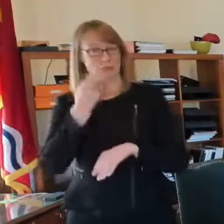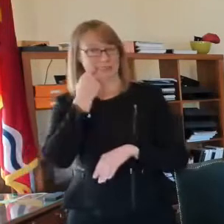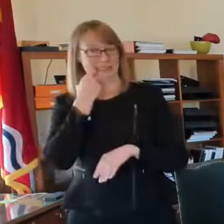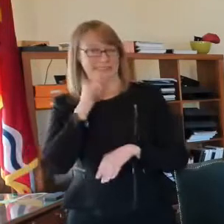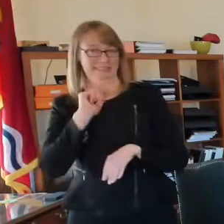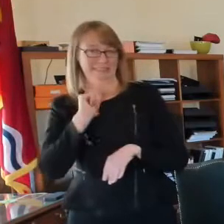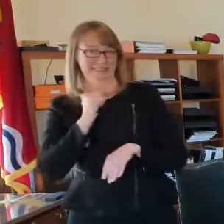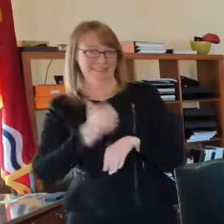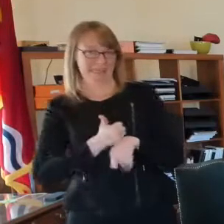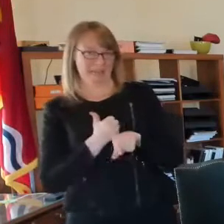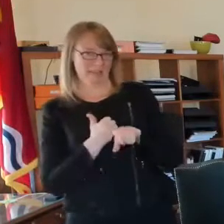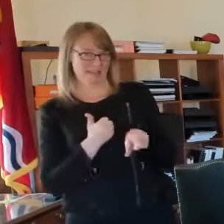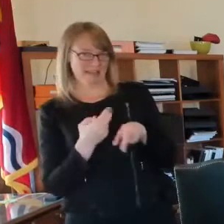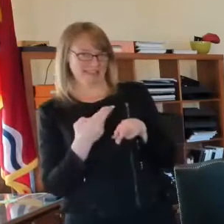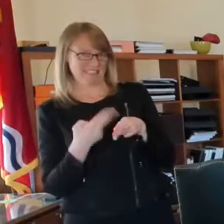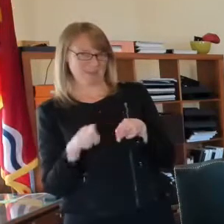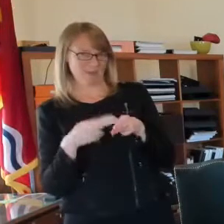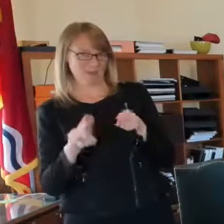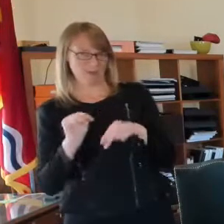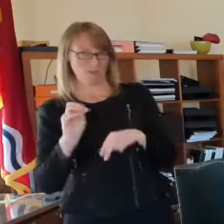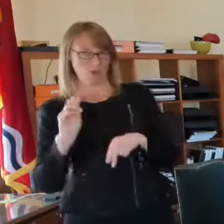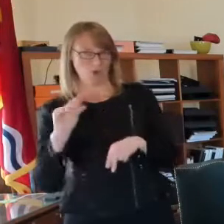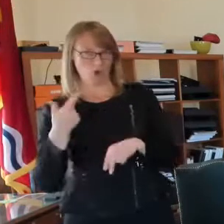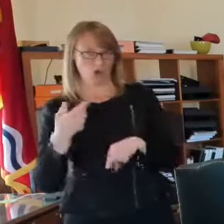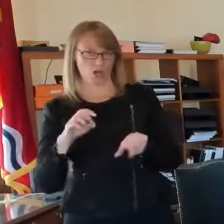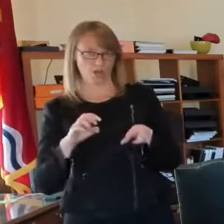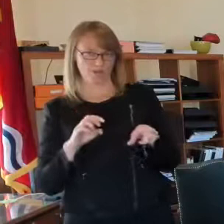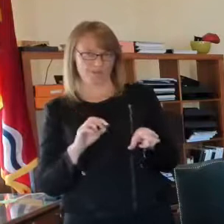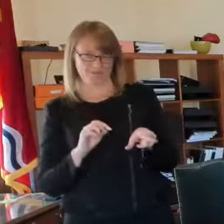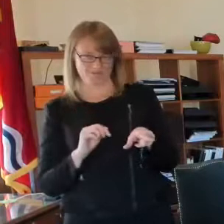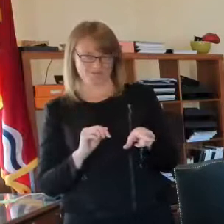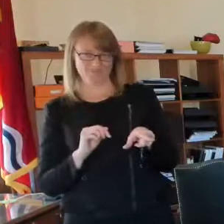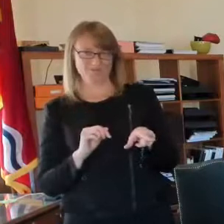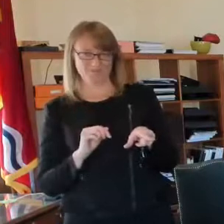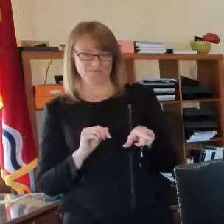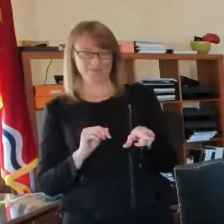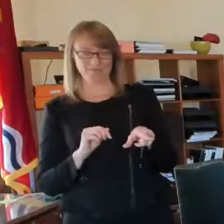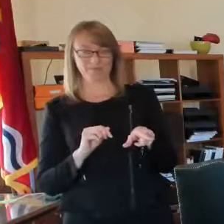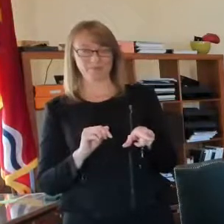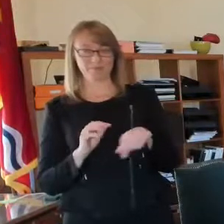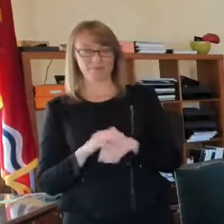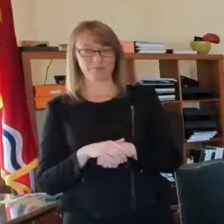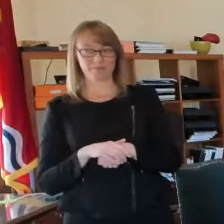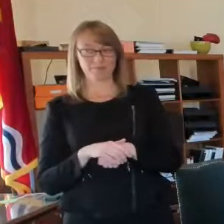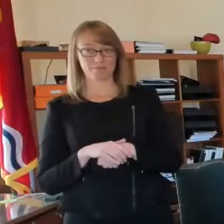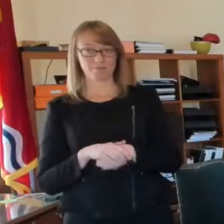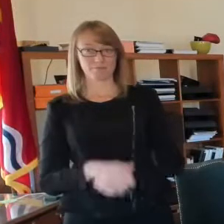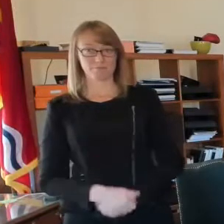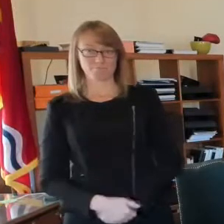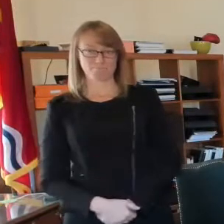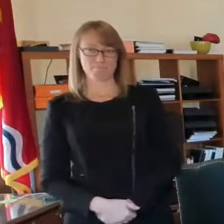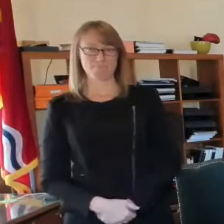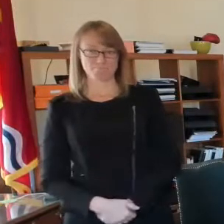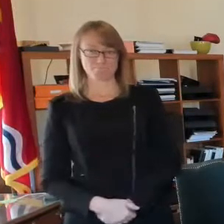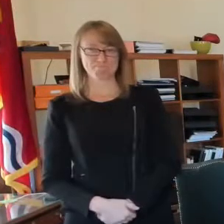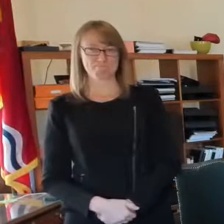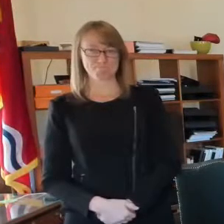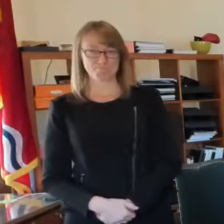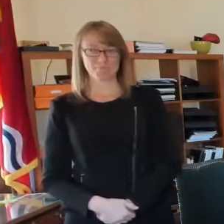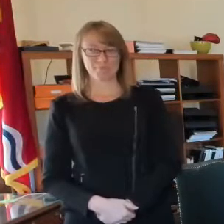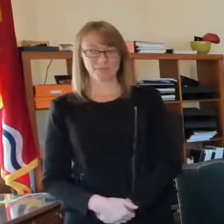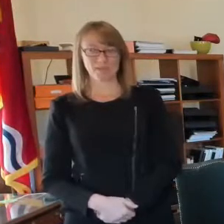again. That is a location that would handle about 50